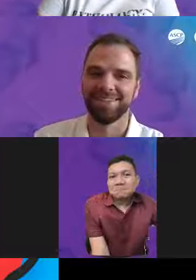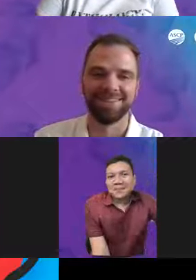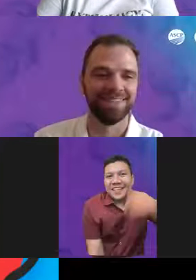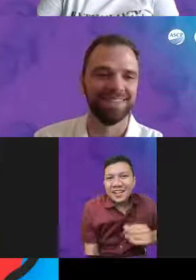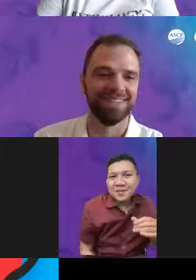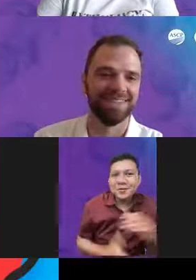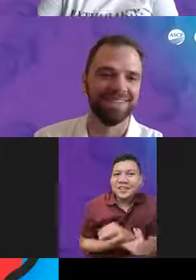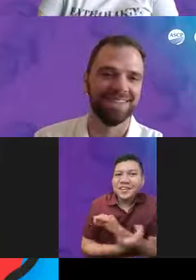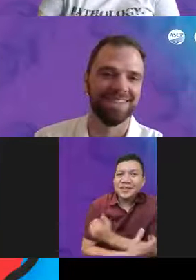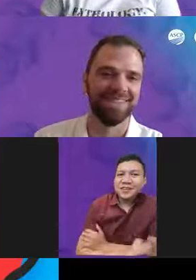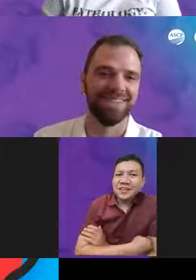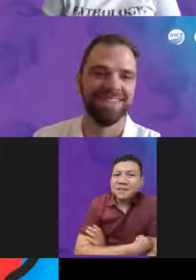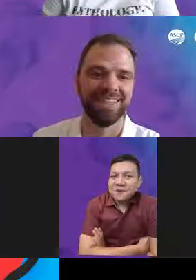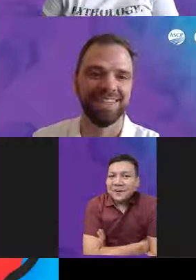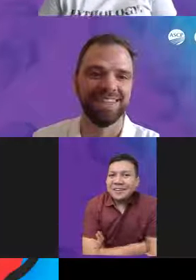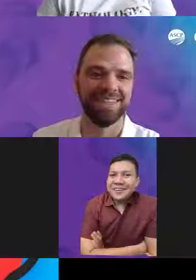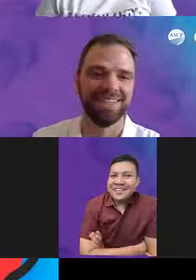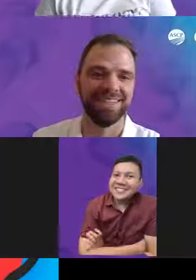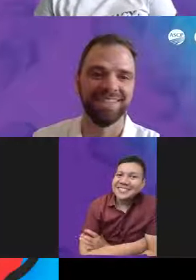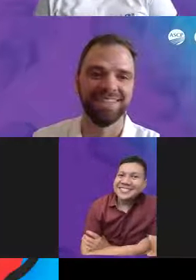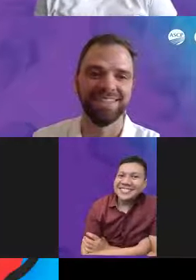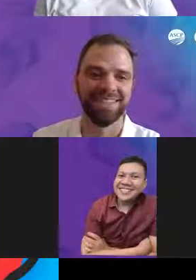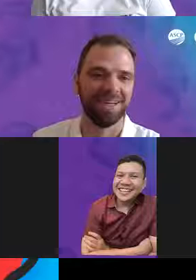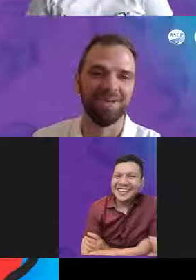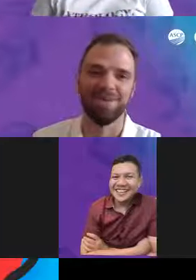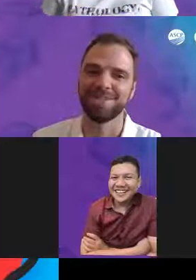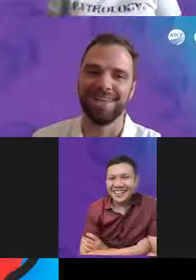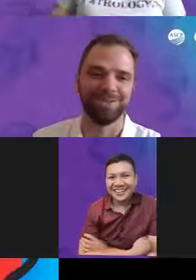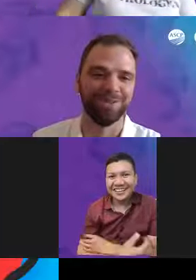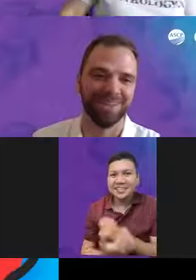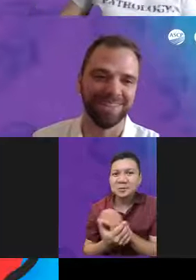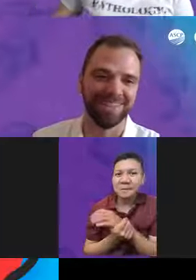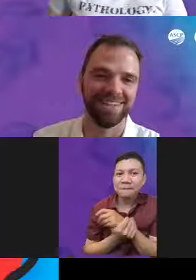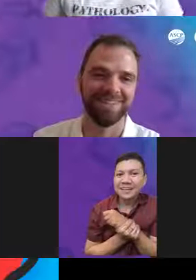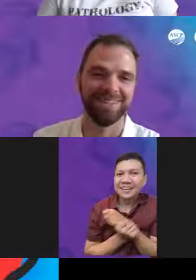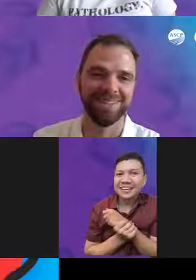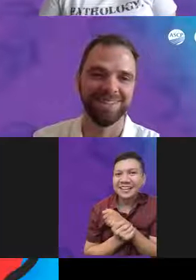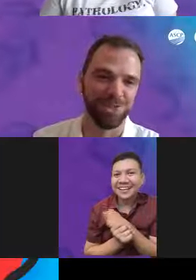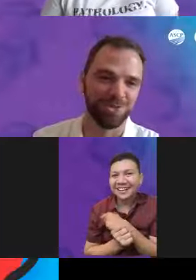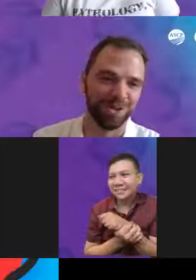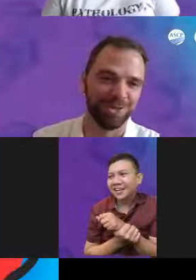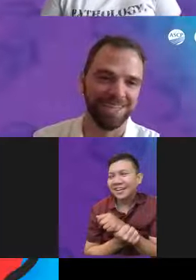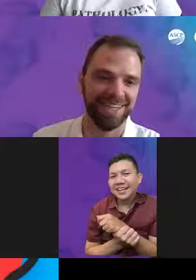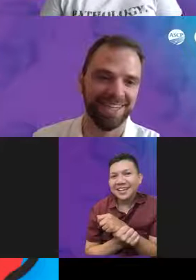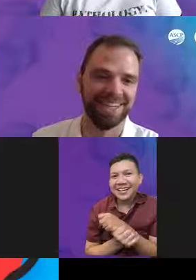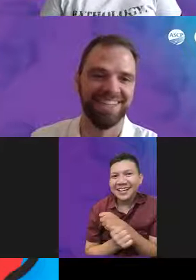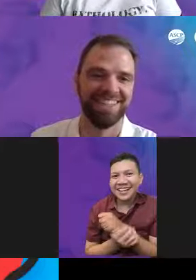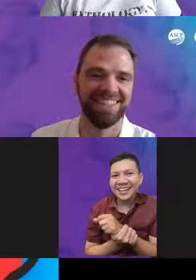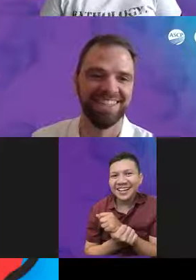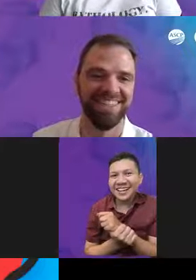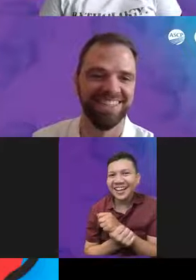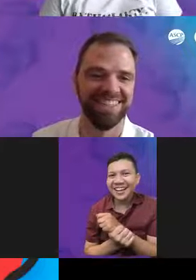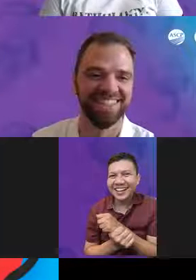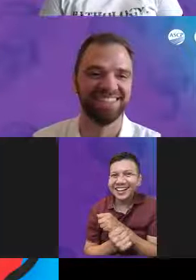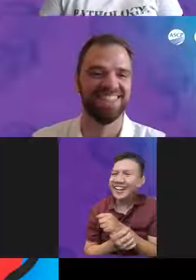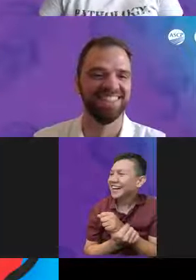on the show. Thank you. Thank you. Thank you for you inviting me. You are a gem. Yeah, it was a lot of fun. I could listen to you talk all day. Me